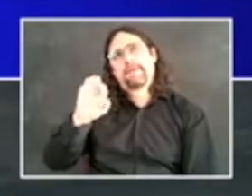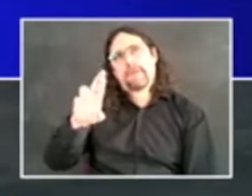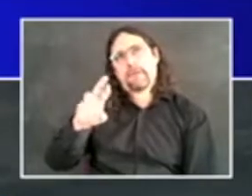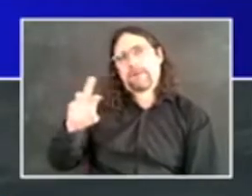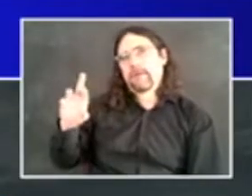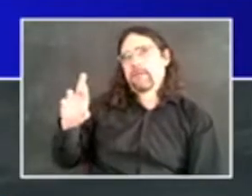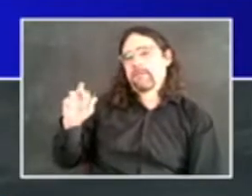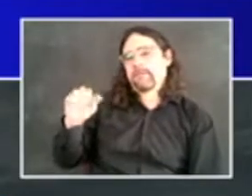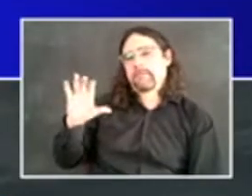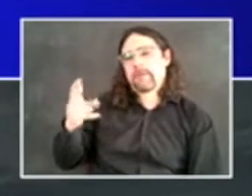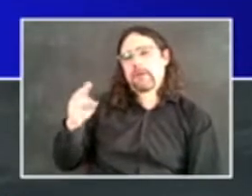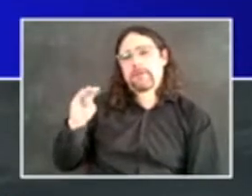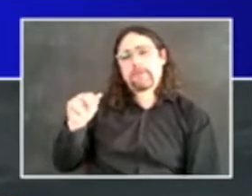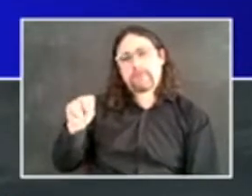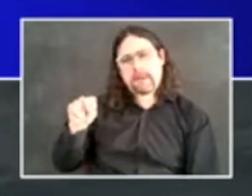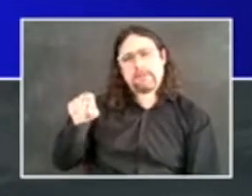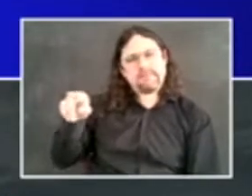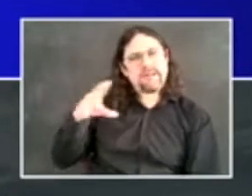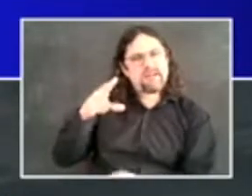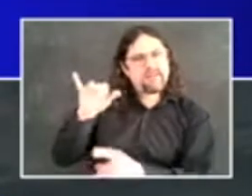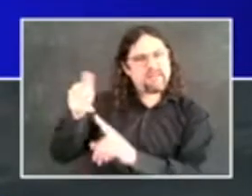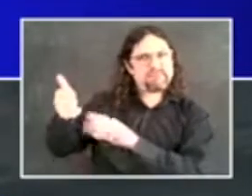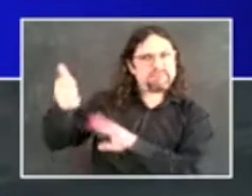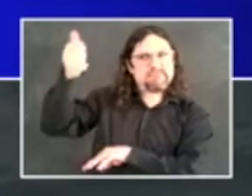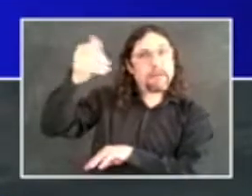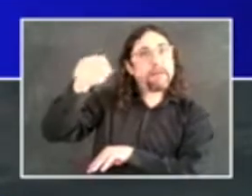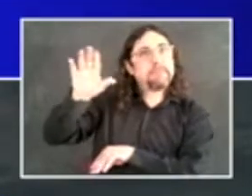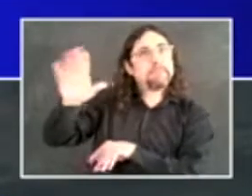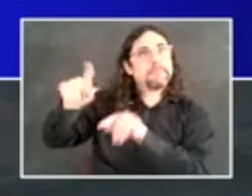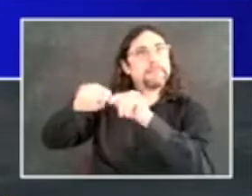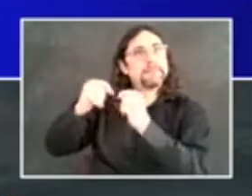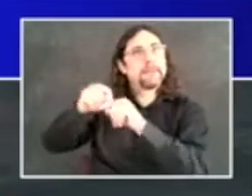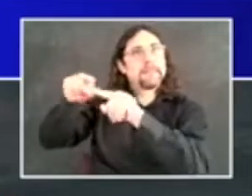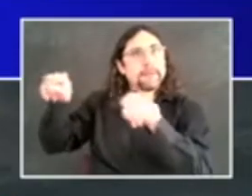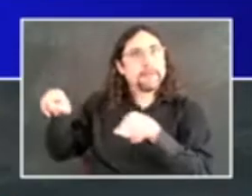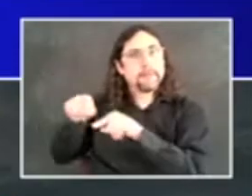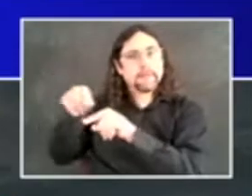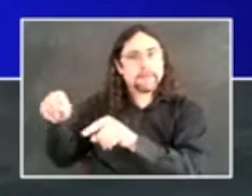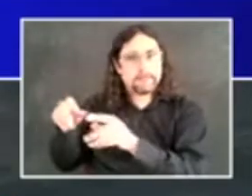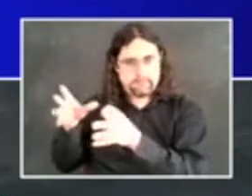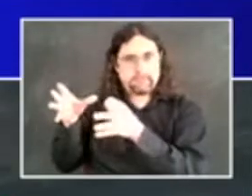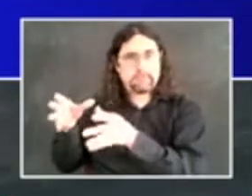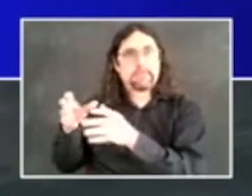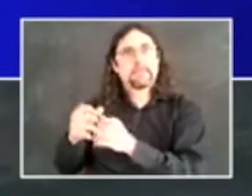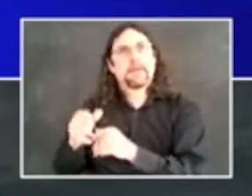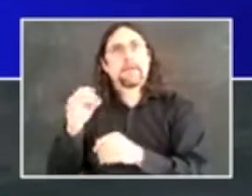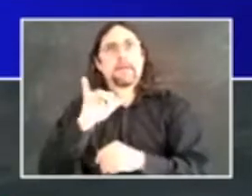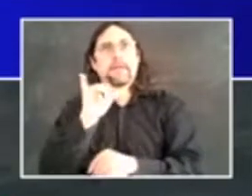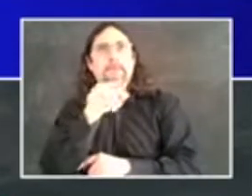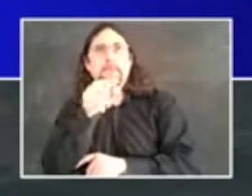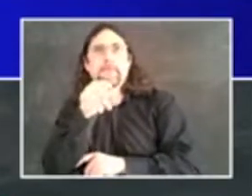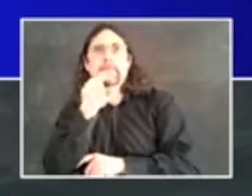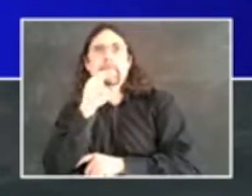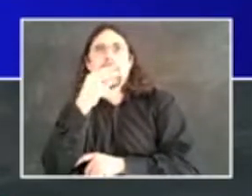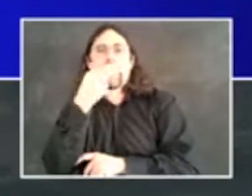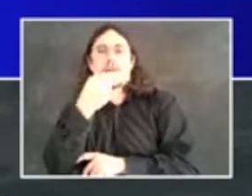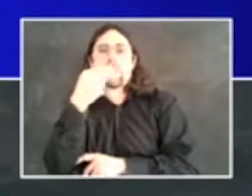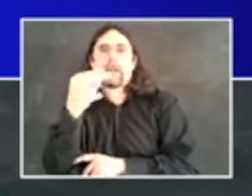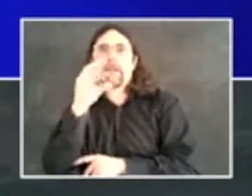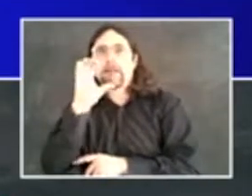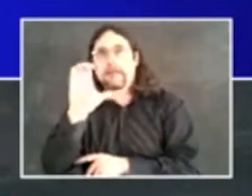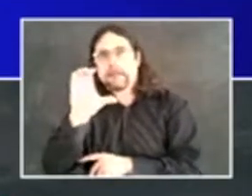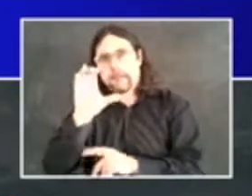clinic system, more than 1,000 lab professionals have been in the forefront. Our public hospitals have